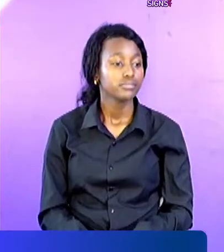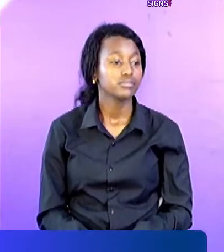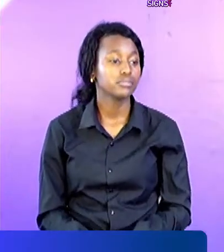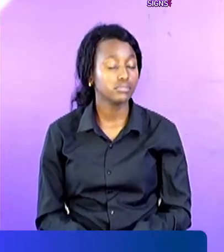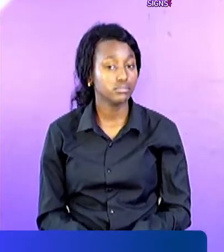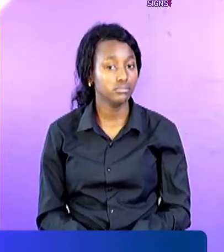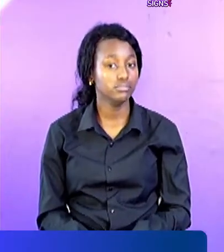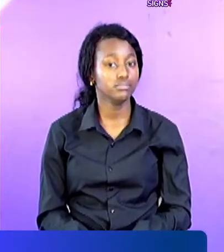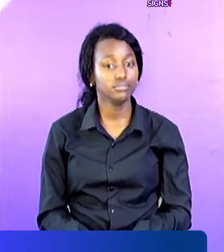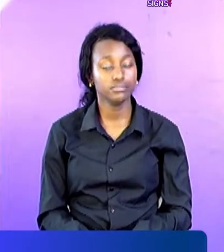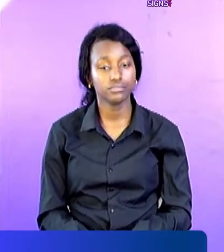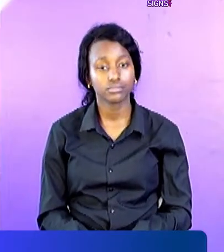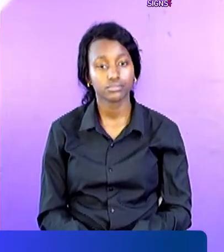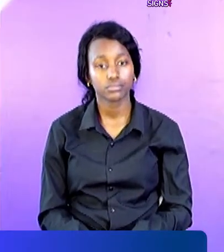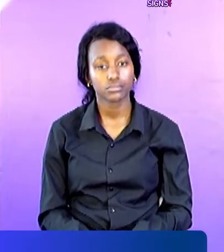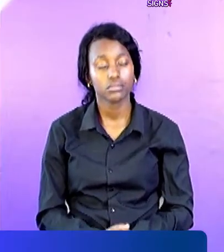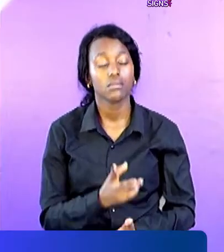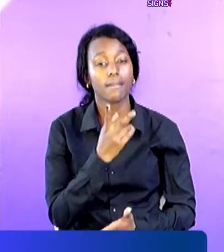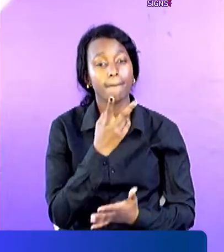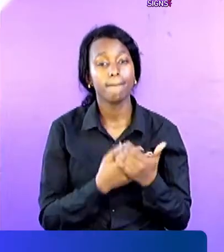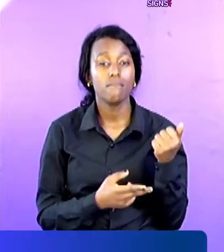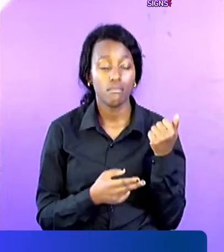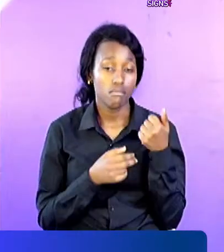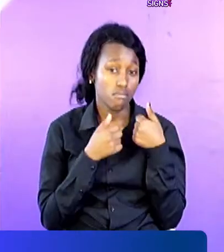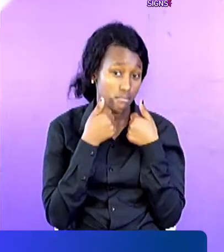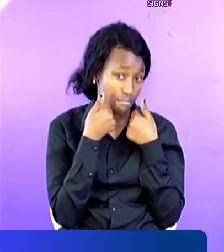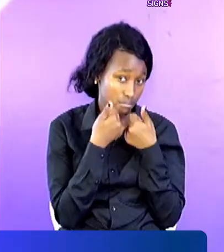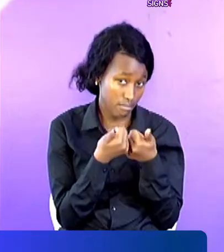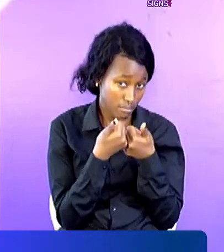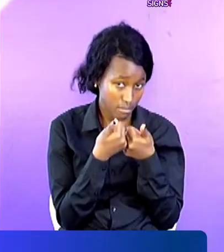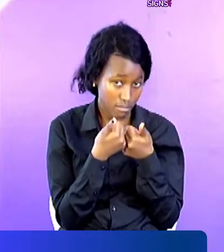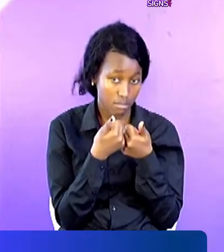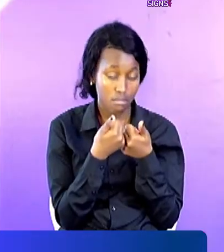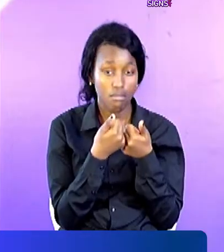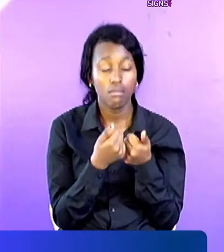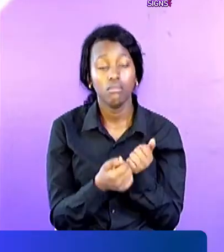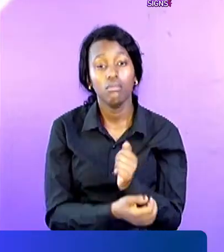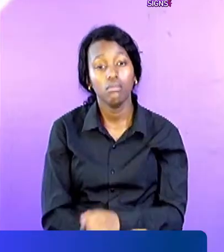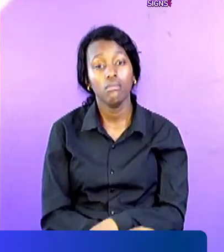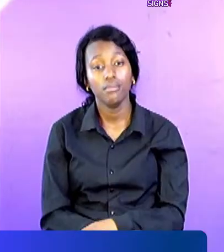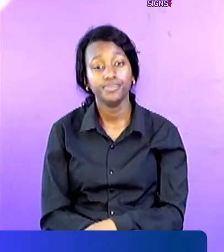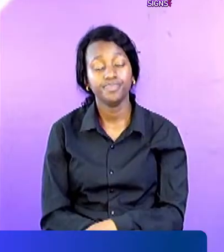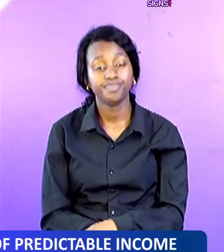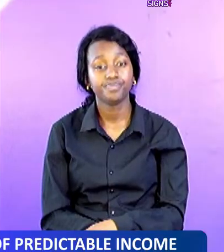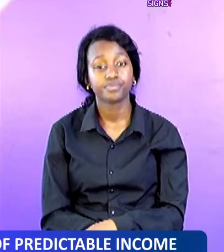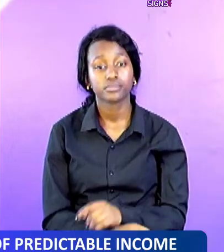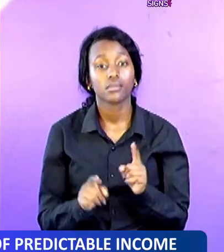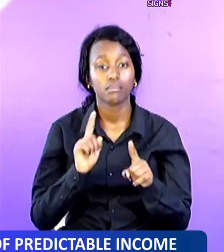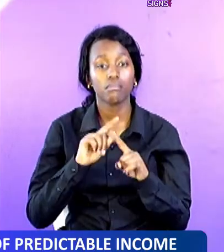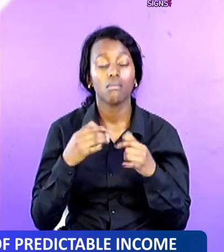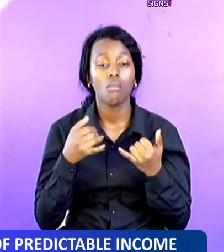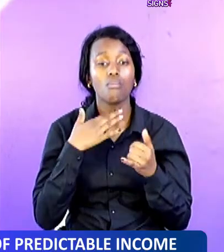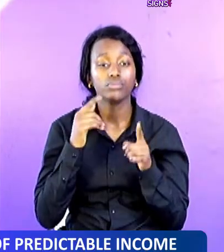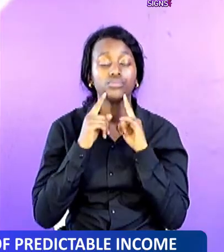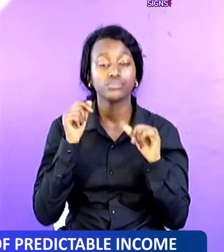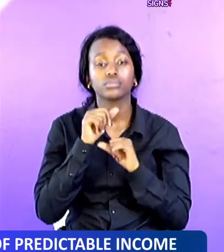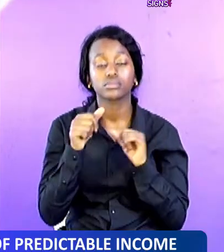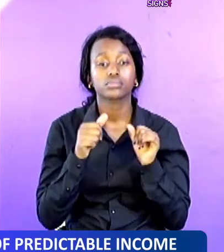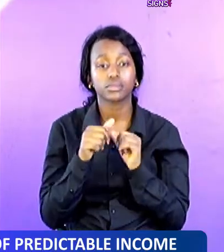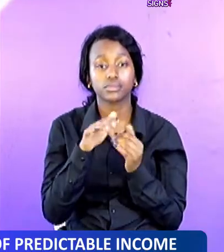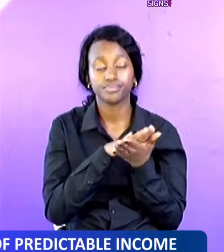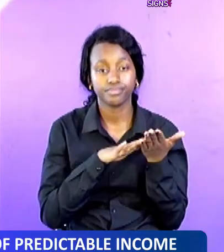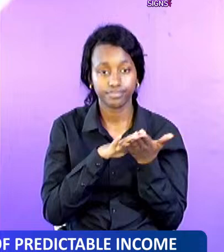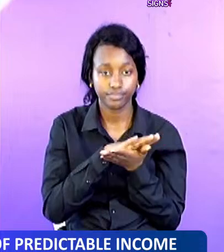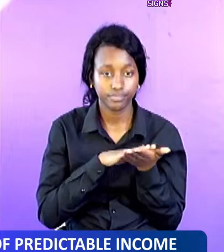Both are different, decent ways. But let's go back to basics. Yeah. And let me take you back